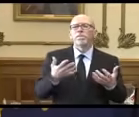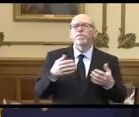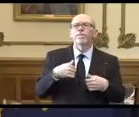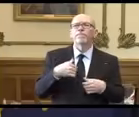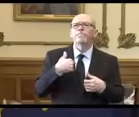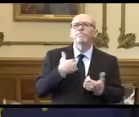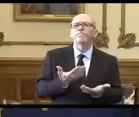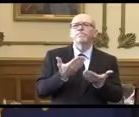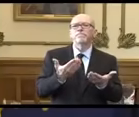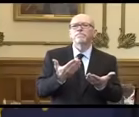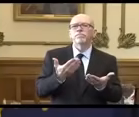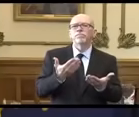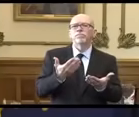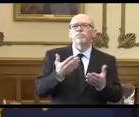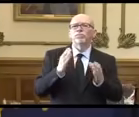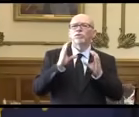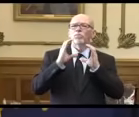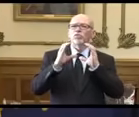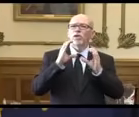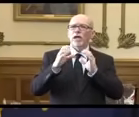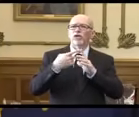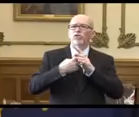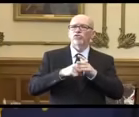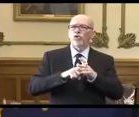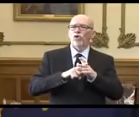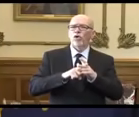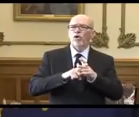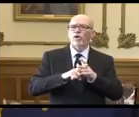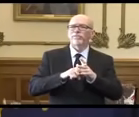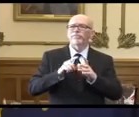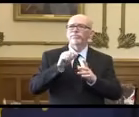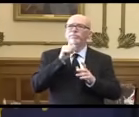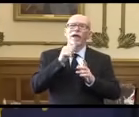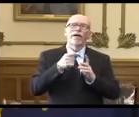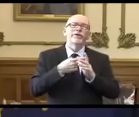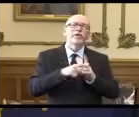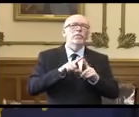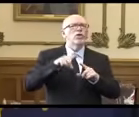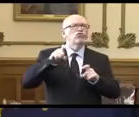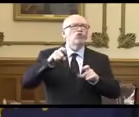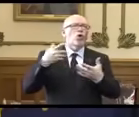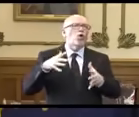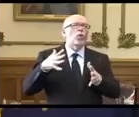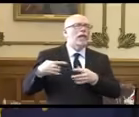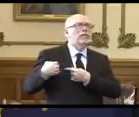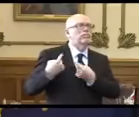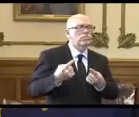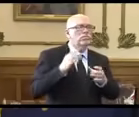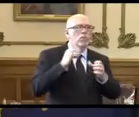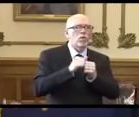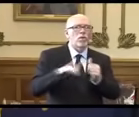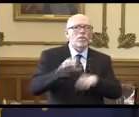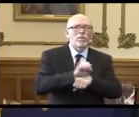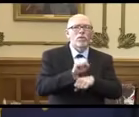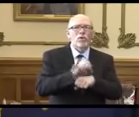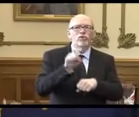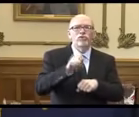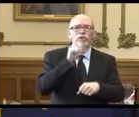would be recommending that communication start to, not just start, but should have been ongoing for quite some